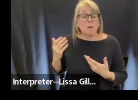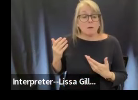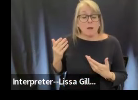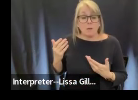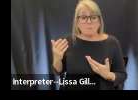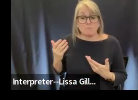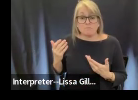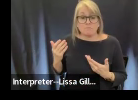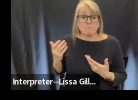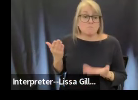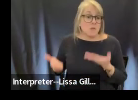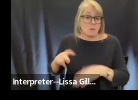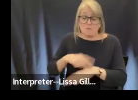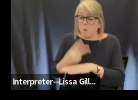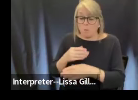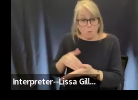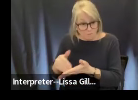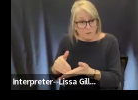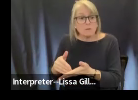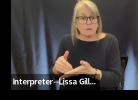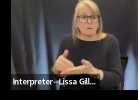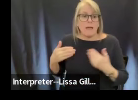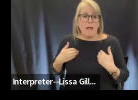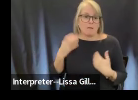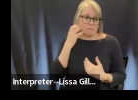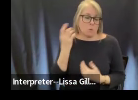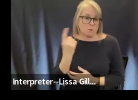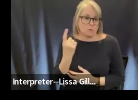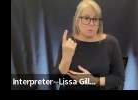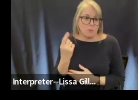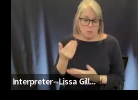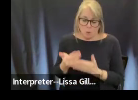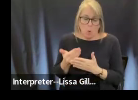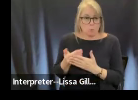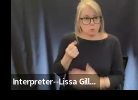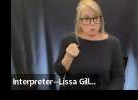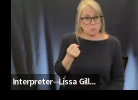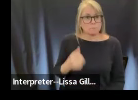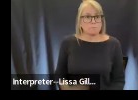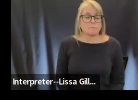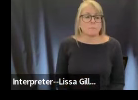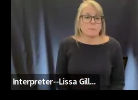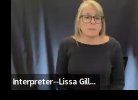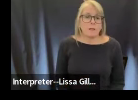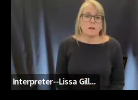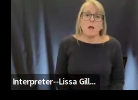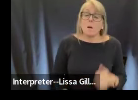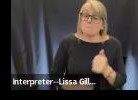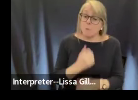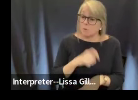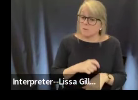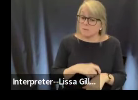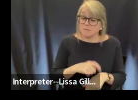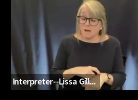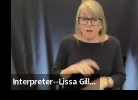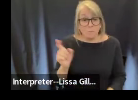help. So next, safety involves where you live. And so we know most of the time that we spend is in our homes